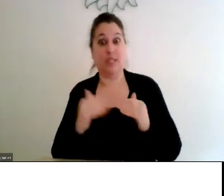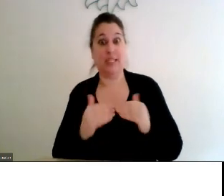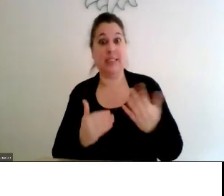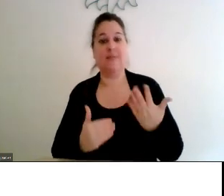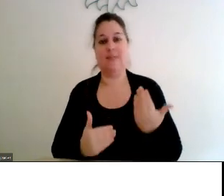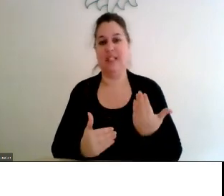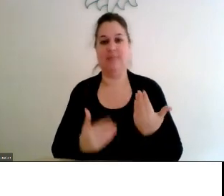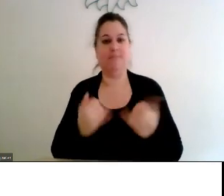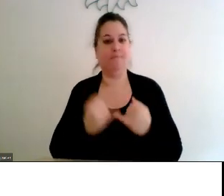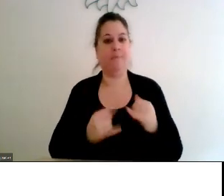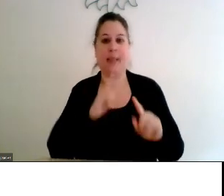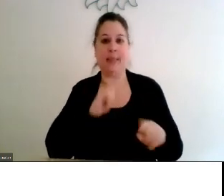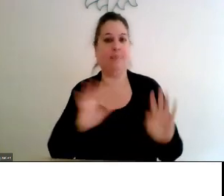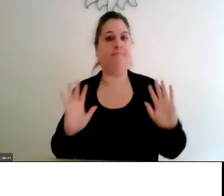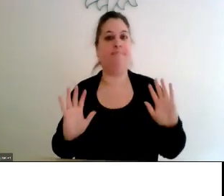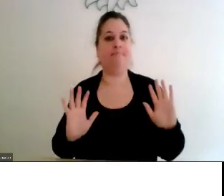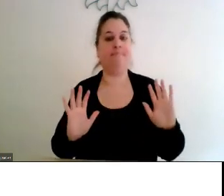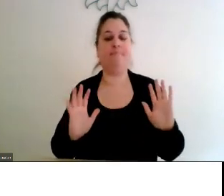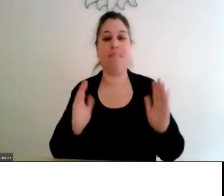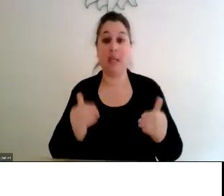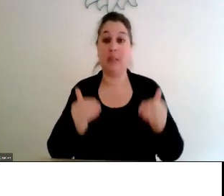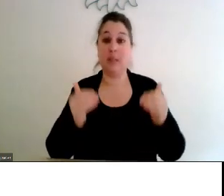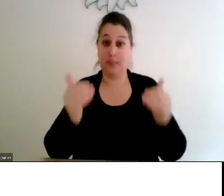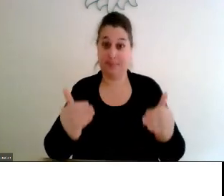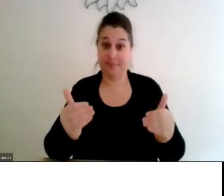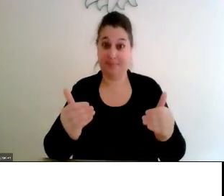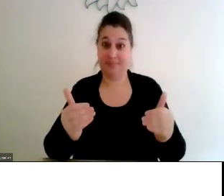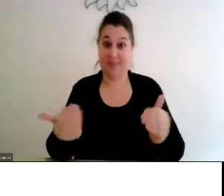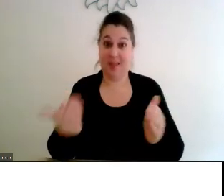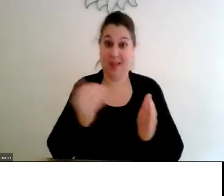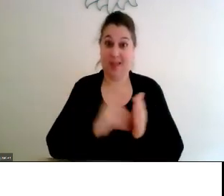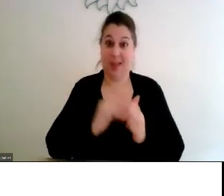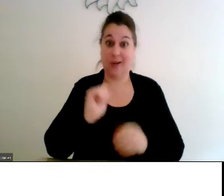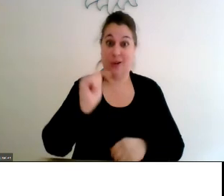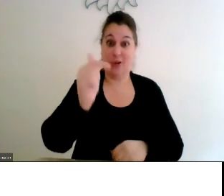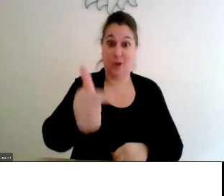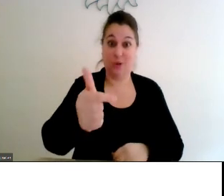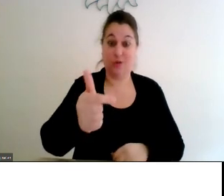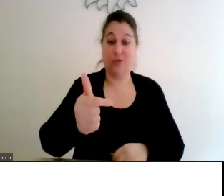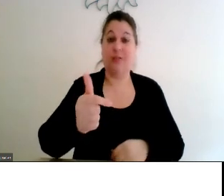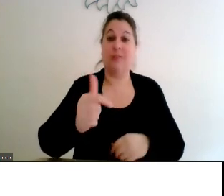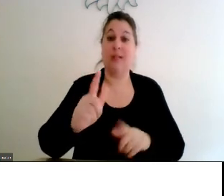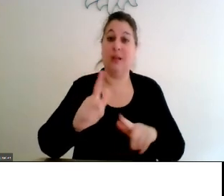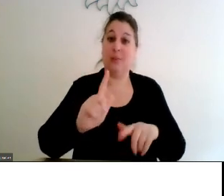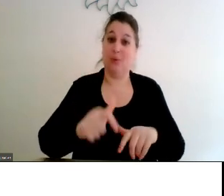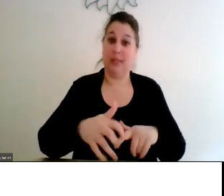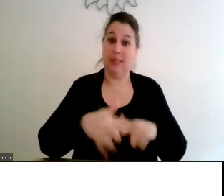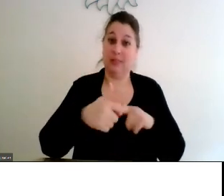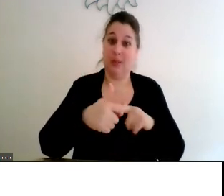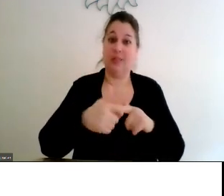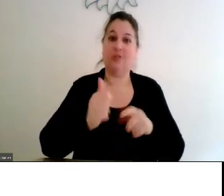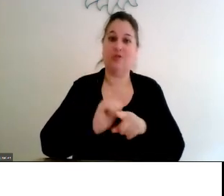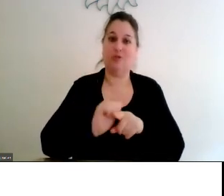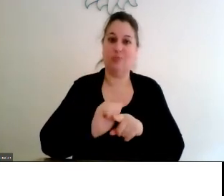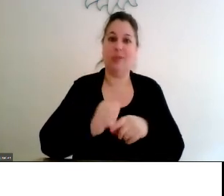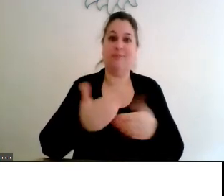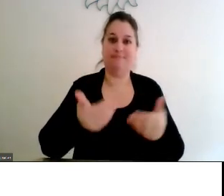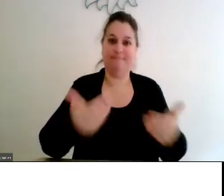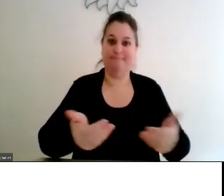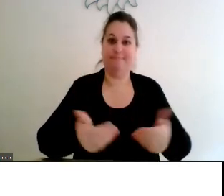All right, I want you to go ahead and press pause and try this one. Test yourself, see if you can get it. Go ahead, press pause now.